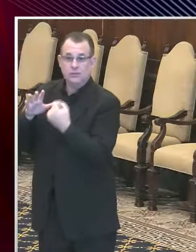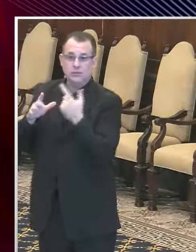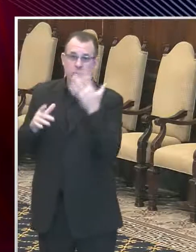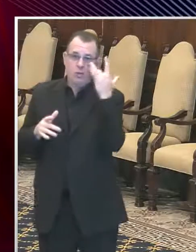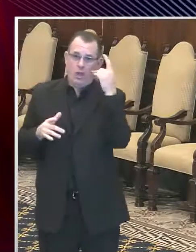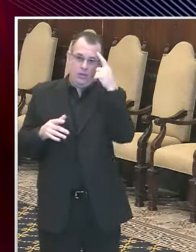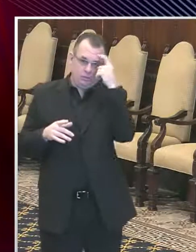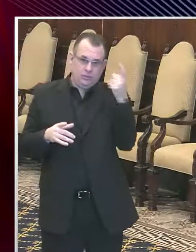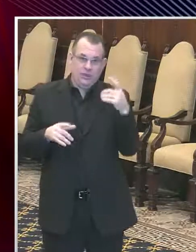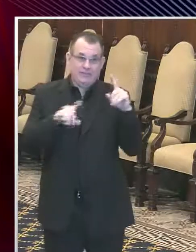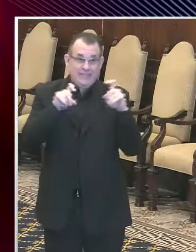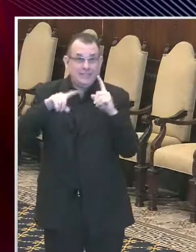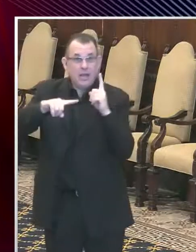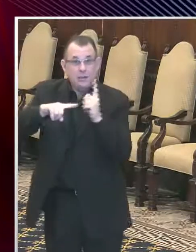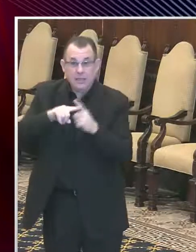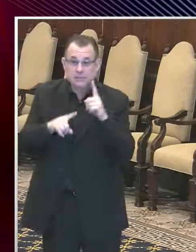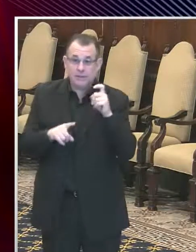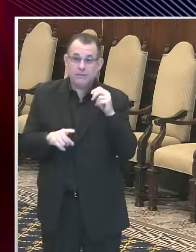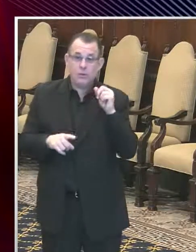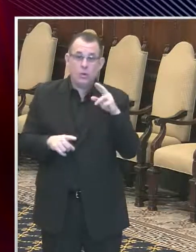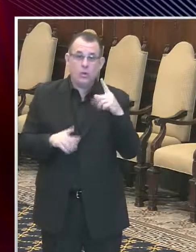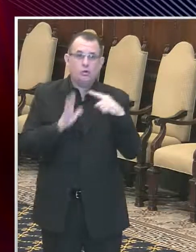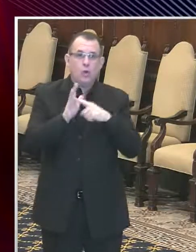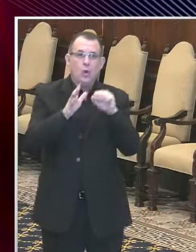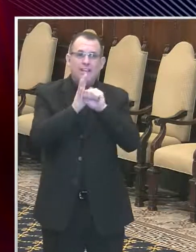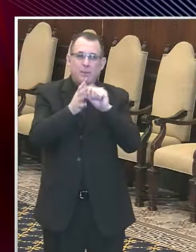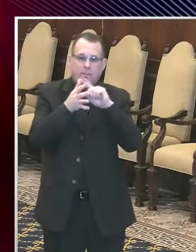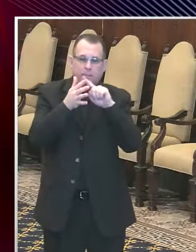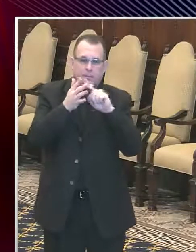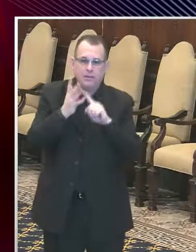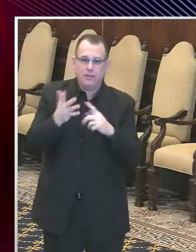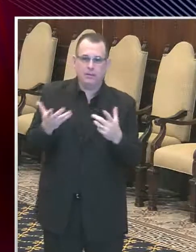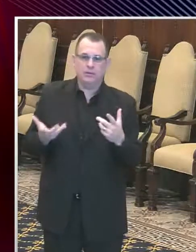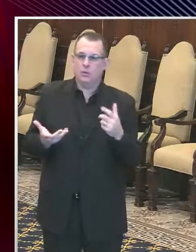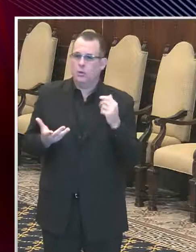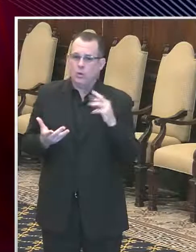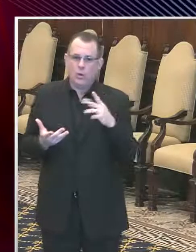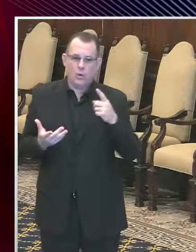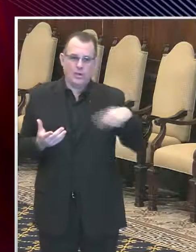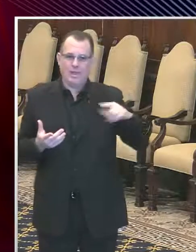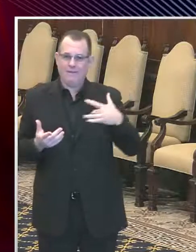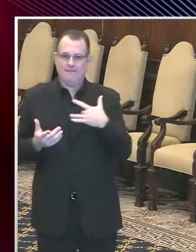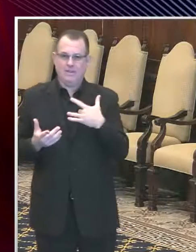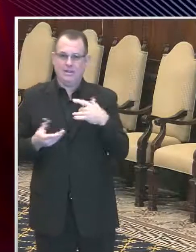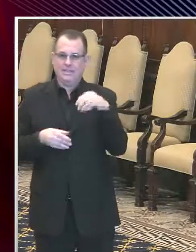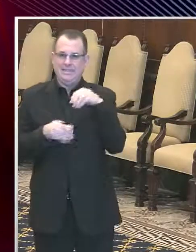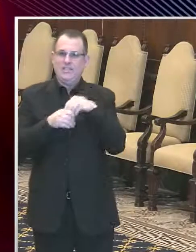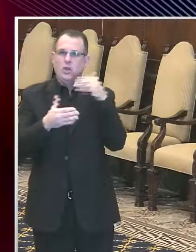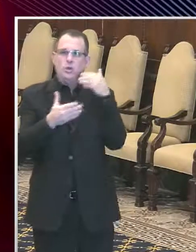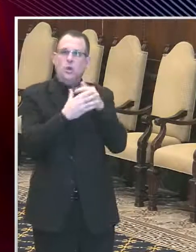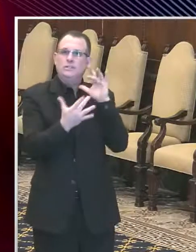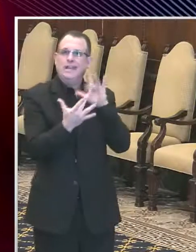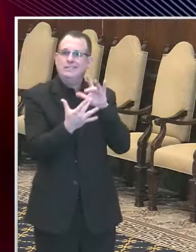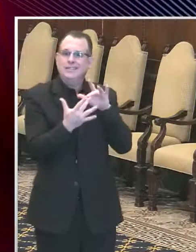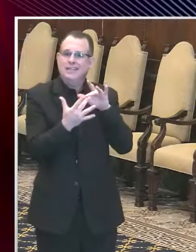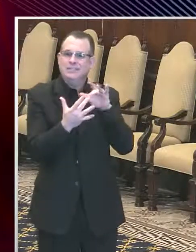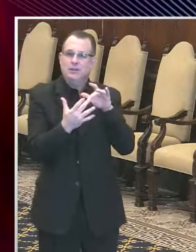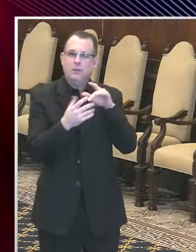have tested positive or are showing symptoms, or quarantined because they have been in close contact with someone that has tested